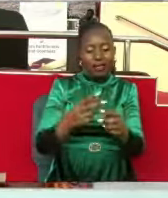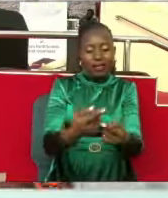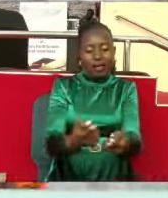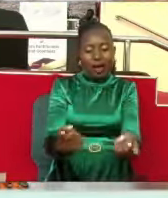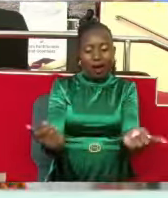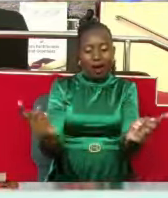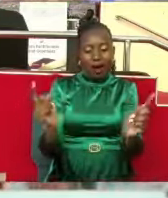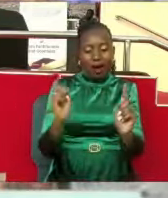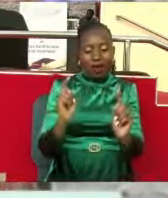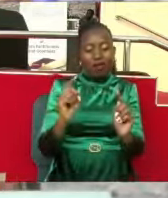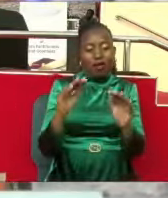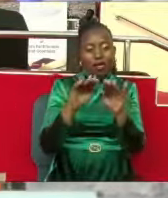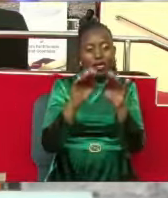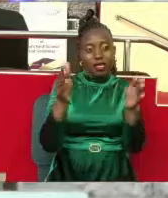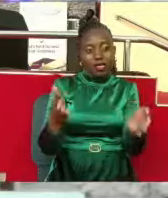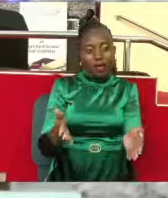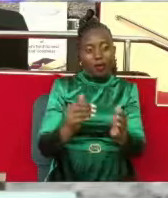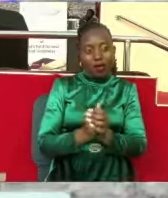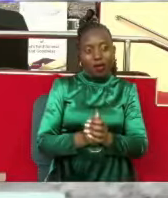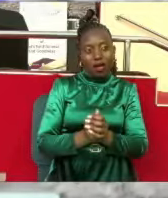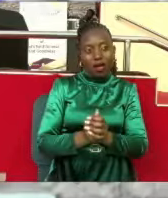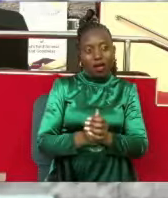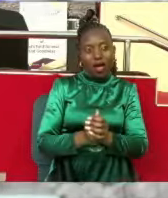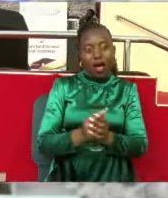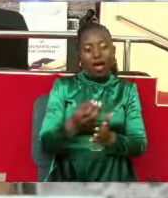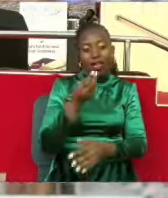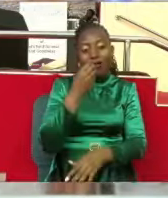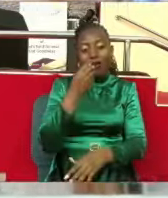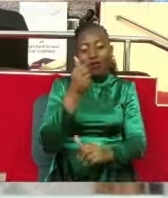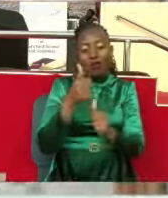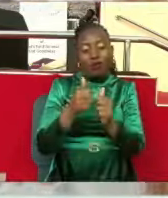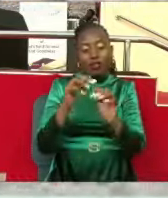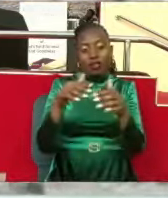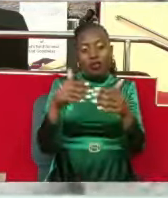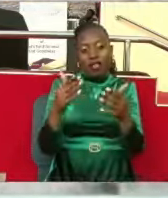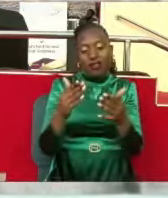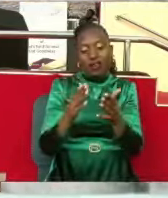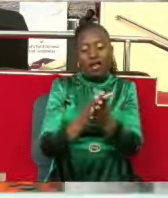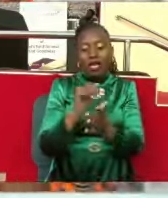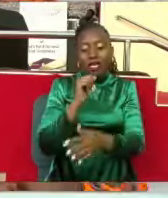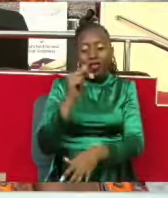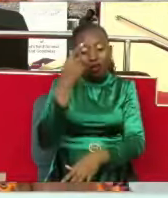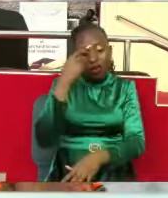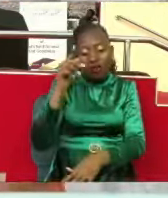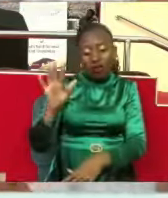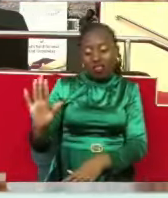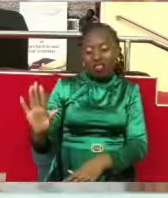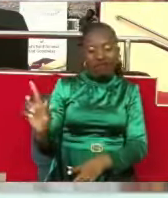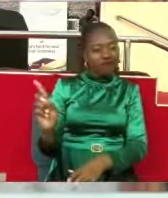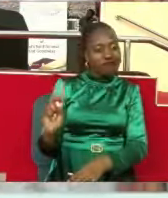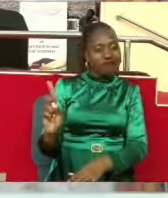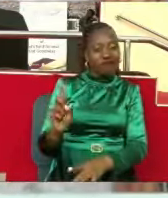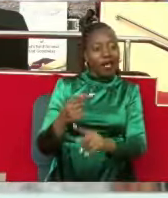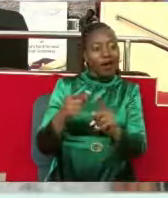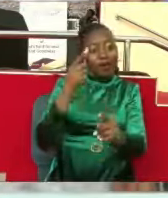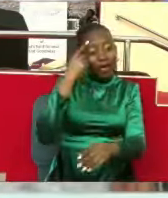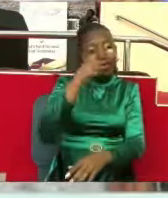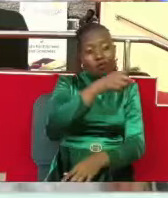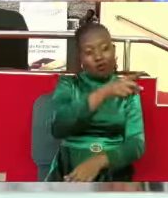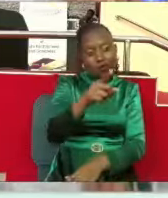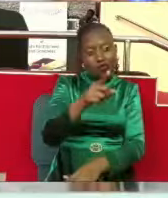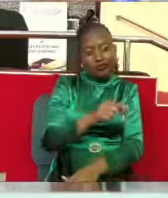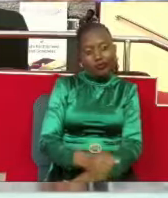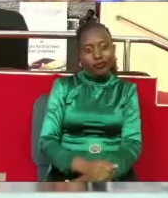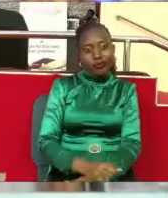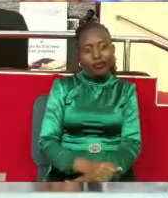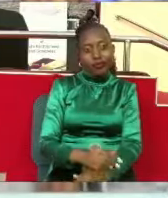wameketi kando hiyo. But the meal that is being served. Lakini chakula hapa. Is not meant for them. Sio yao. It is meant for me, ni, praise ni the yangu. Lord. Amen.